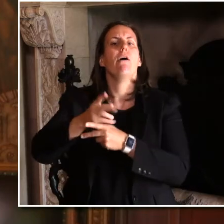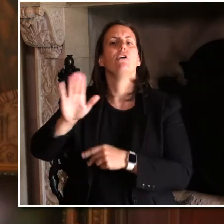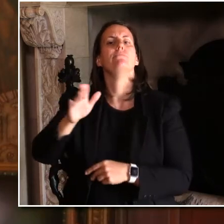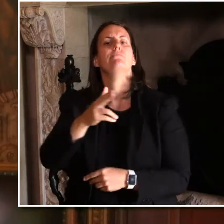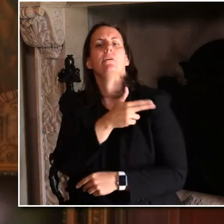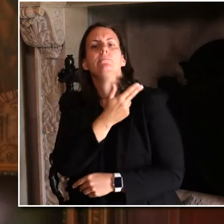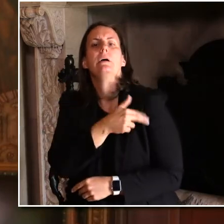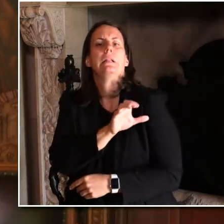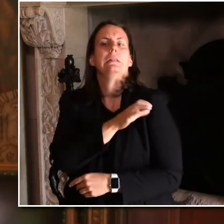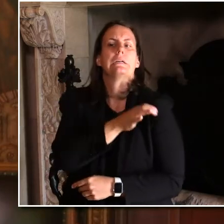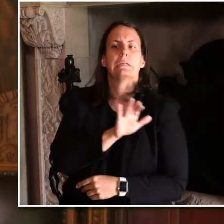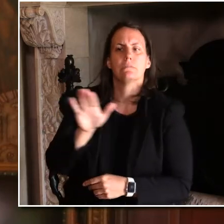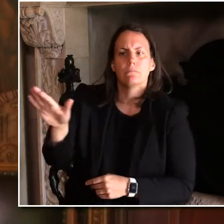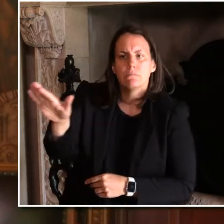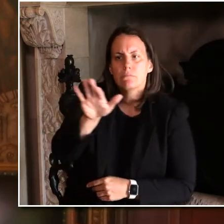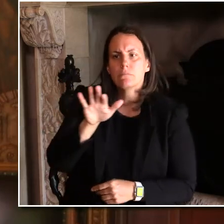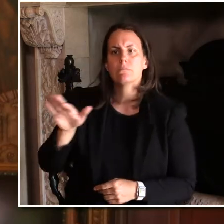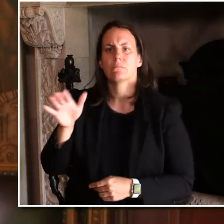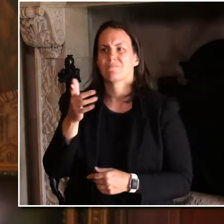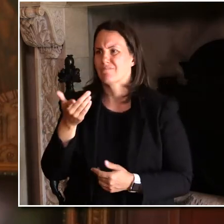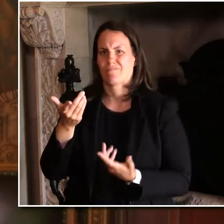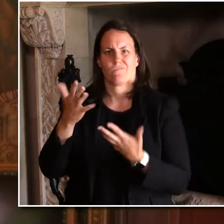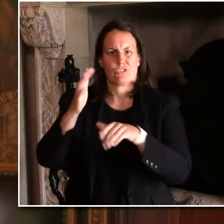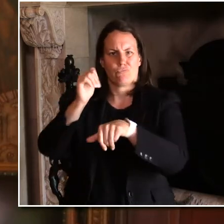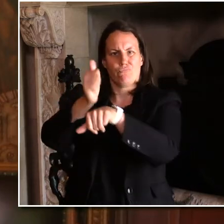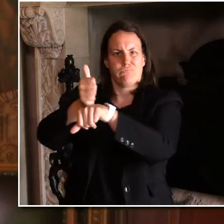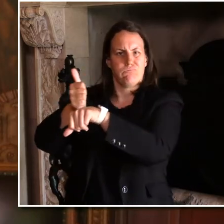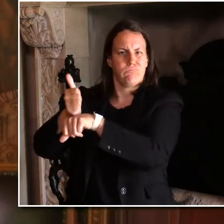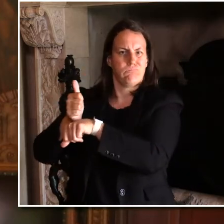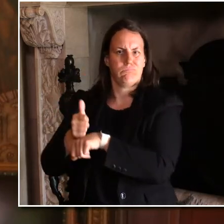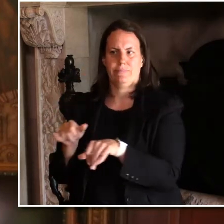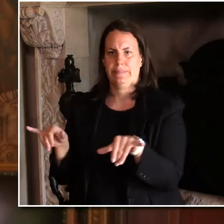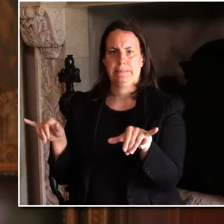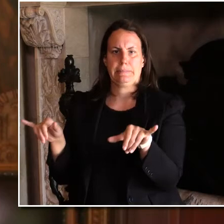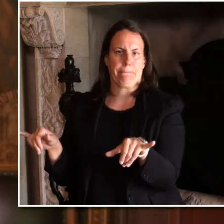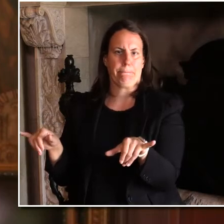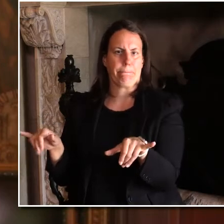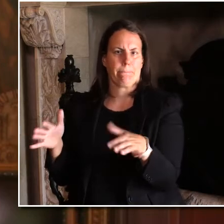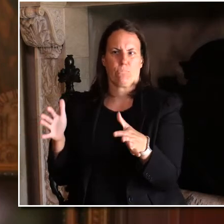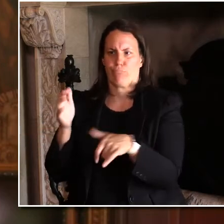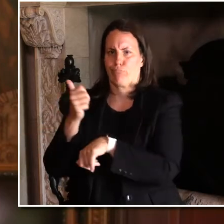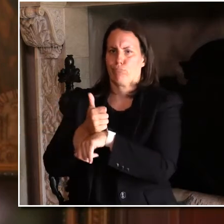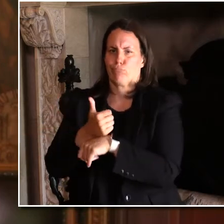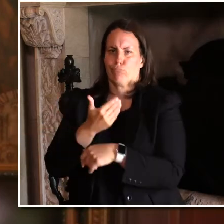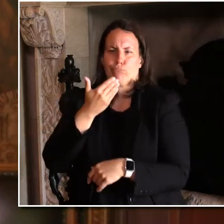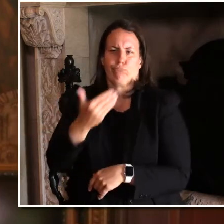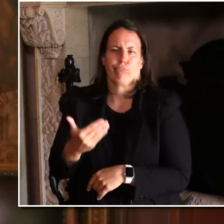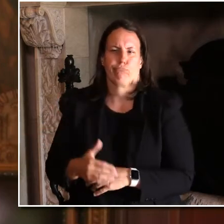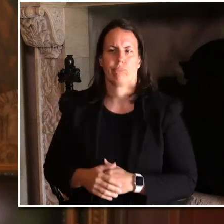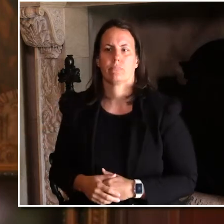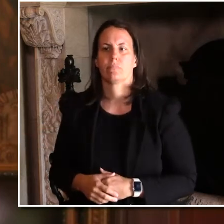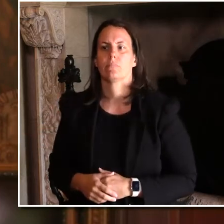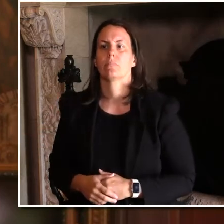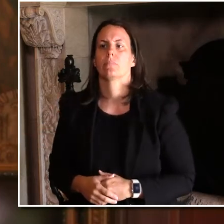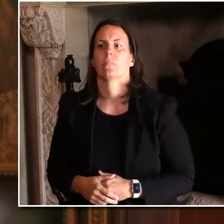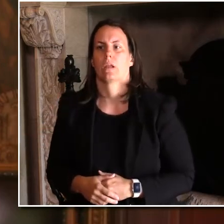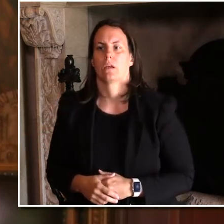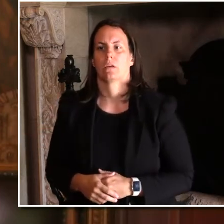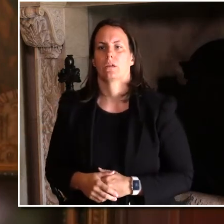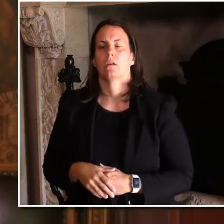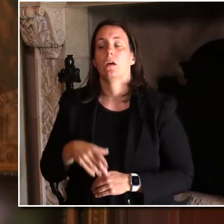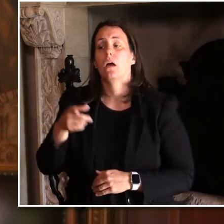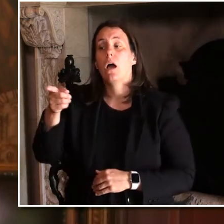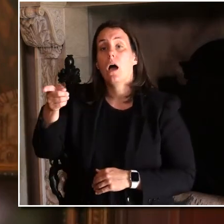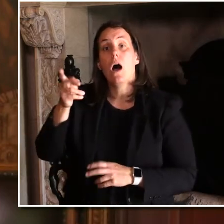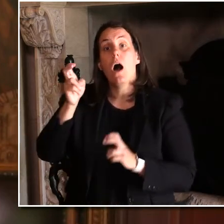get increased cases, we just have to do them faster and better and at a higher volume. So our work that we're doing